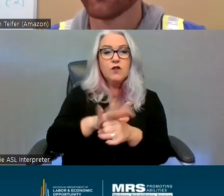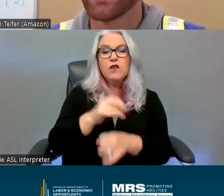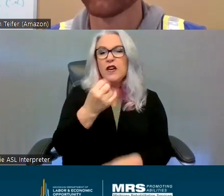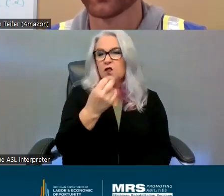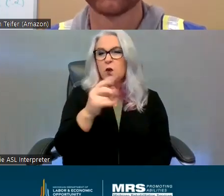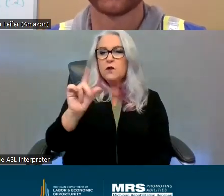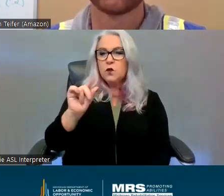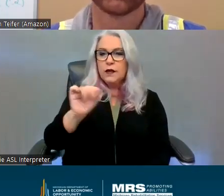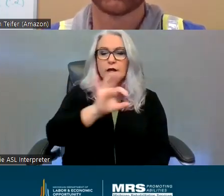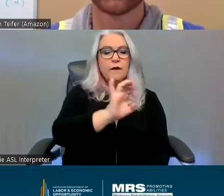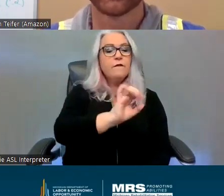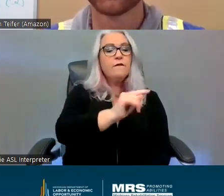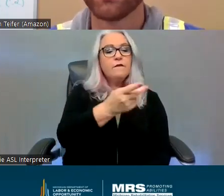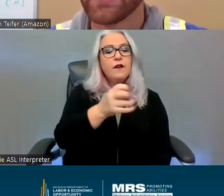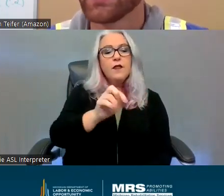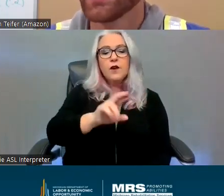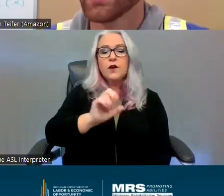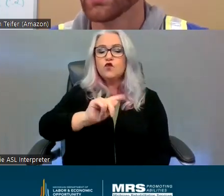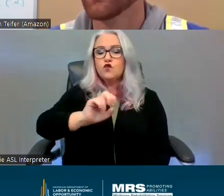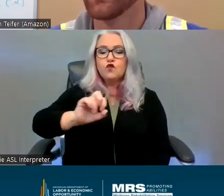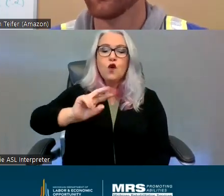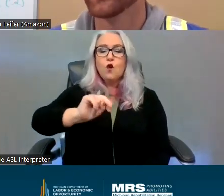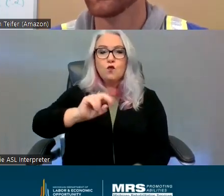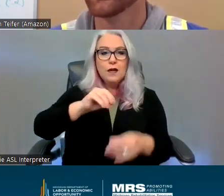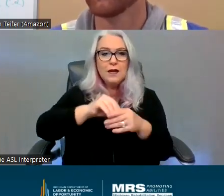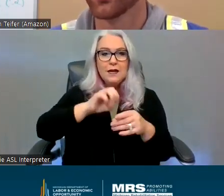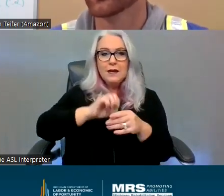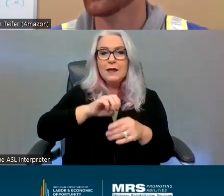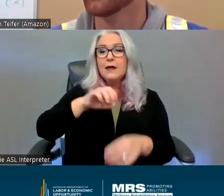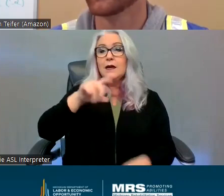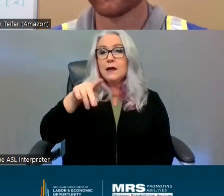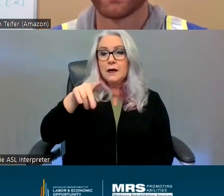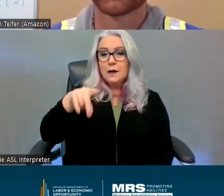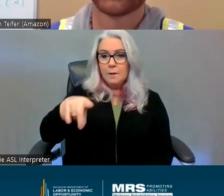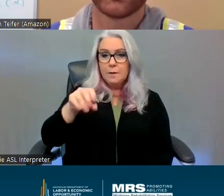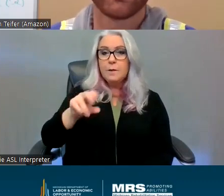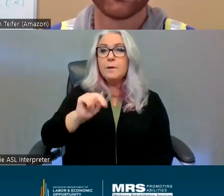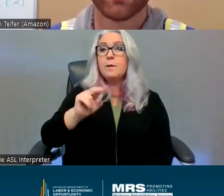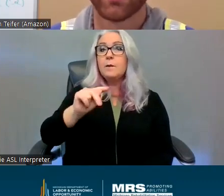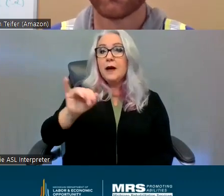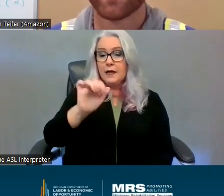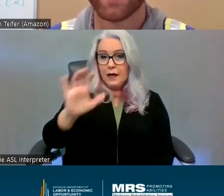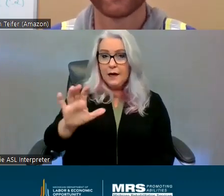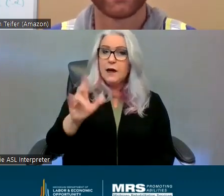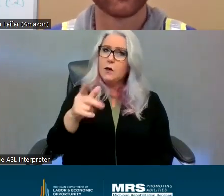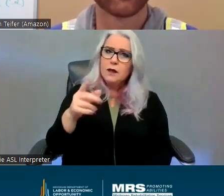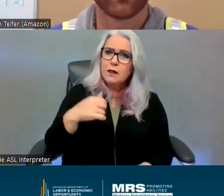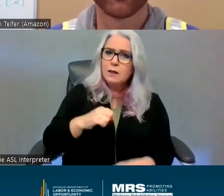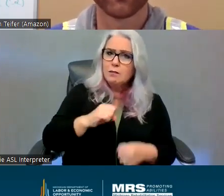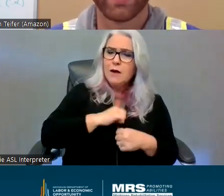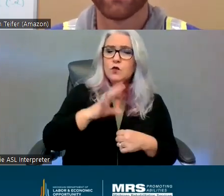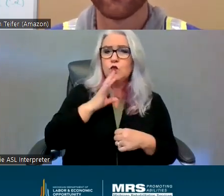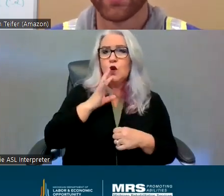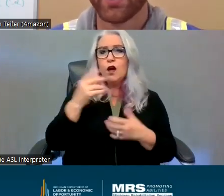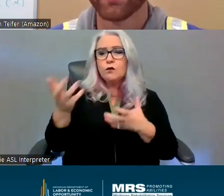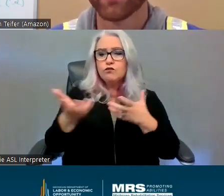sit out of personally. So you can come see me. I'd love to come talk to you about different opportunities. Amazon does